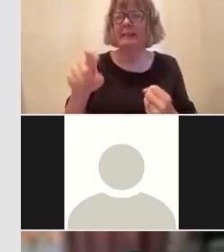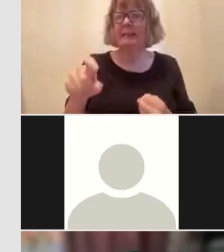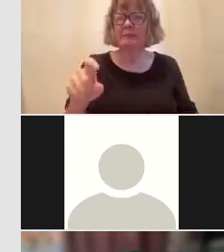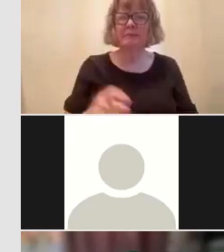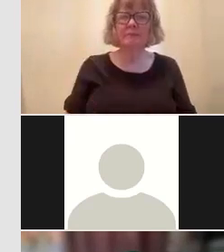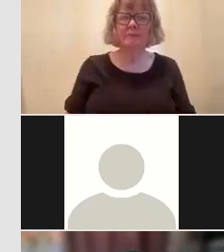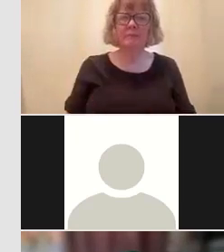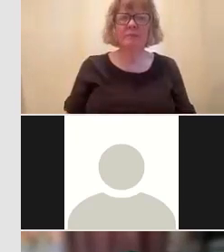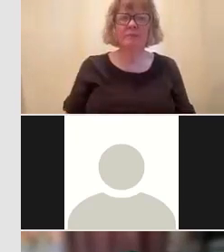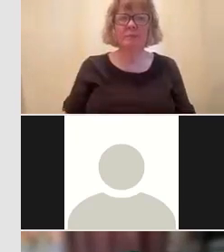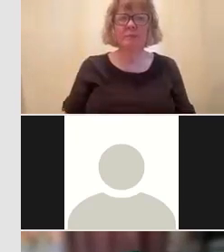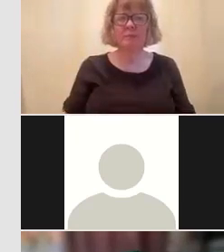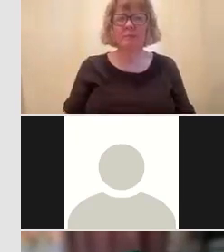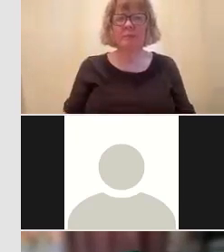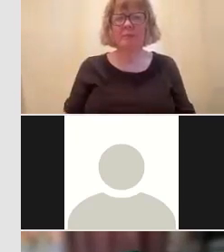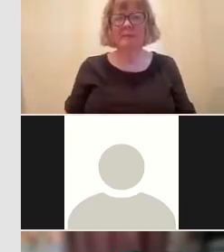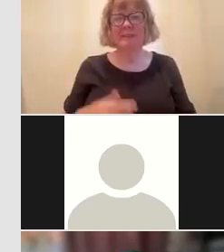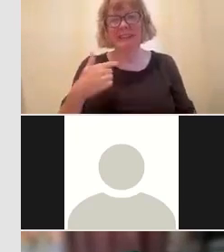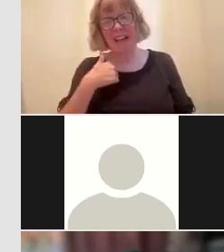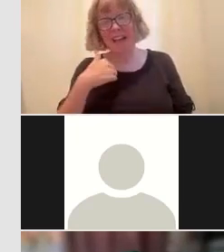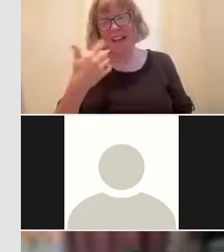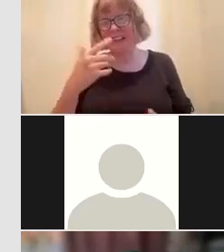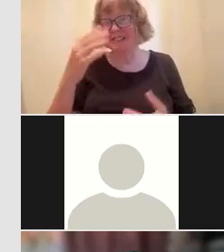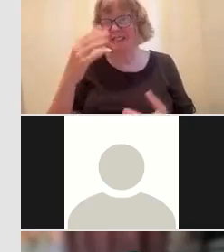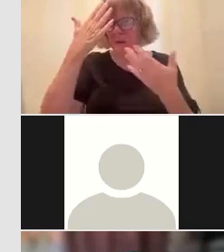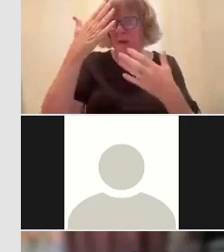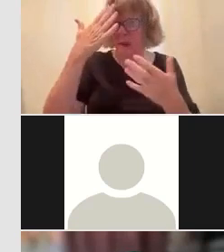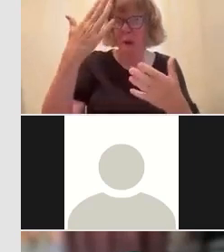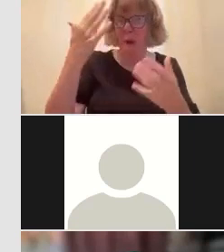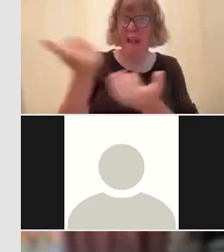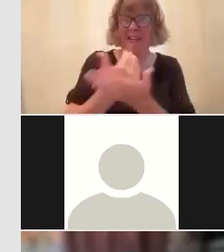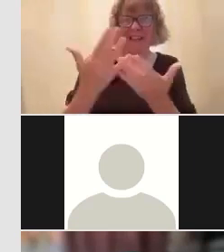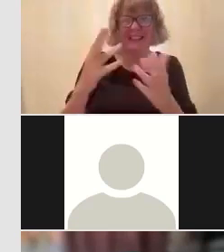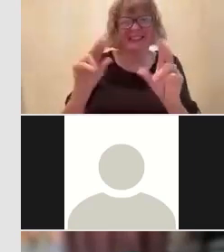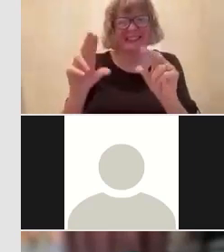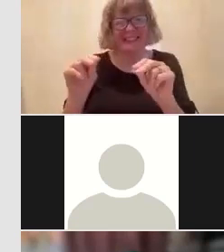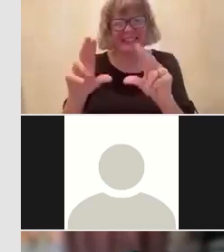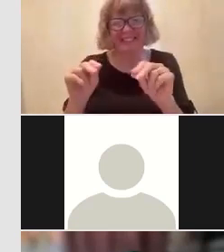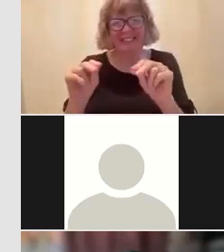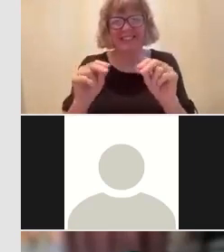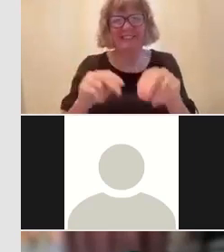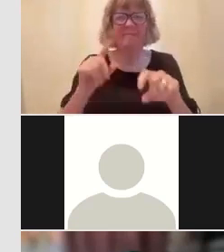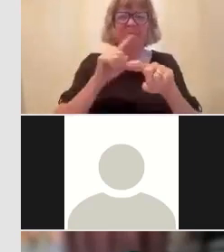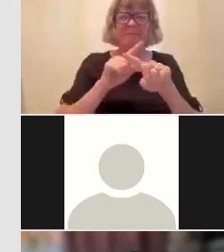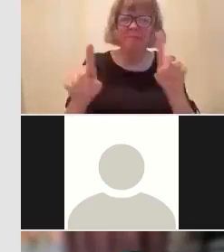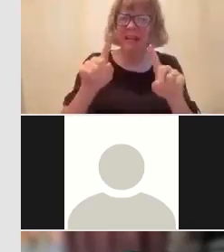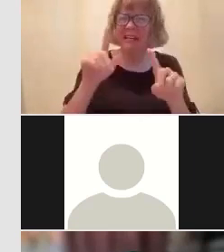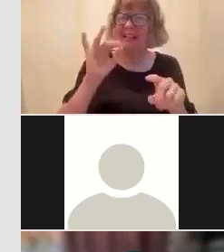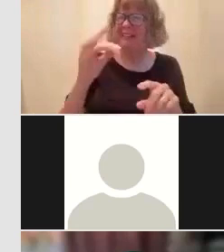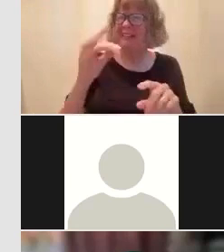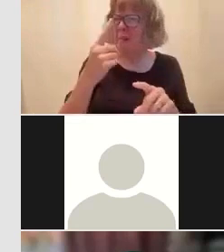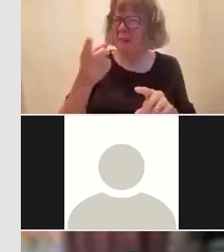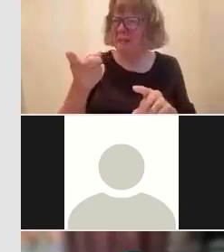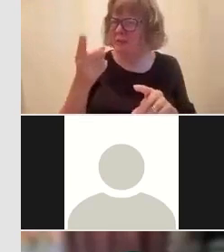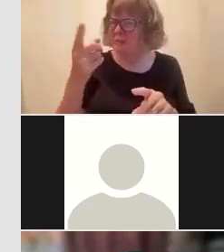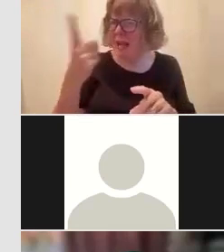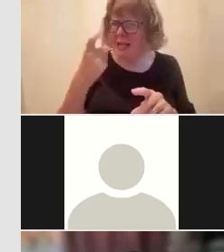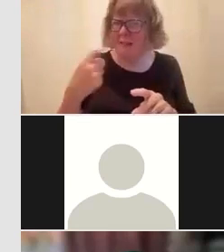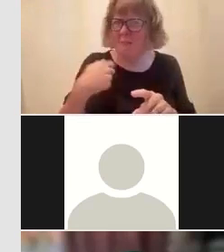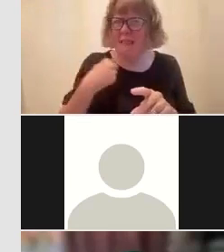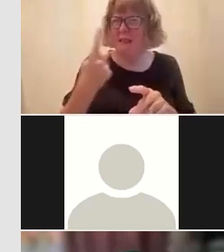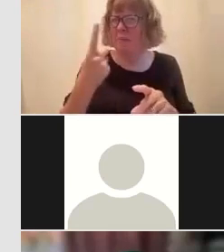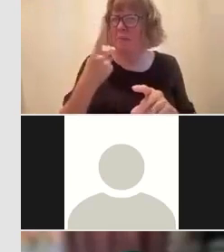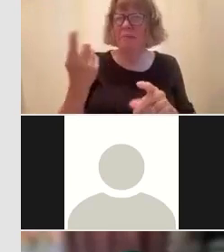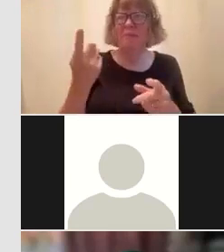And I don't know everything, but if I don't know the thing that you ask, I am dedicated to finding the right